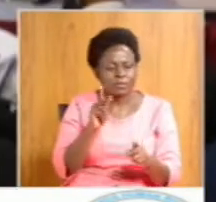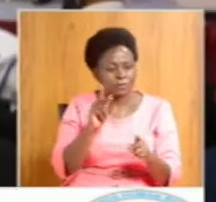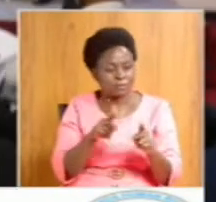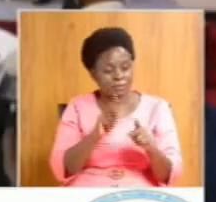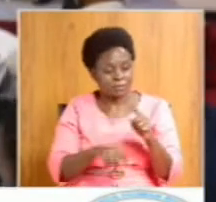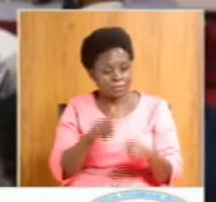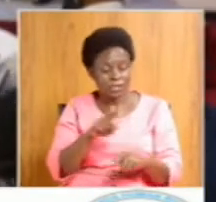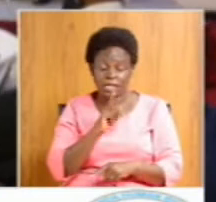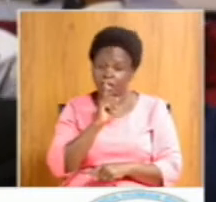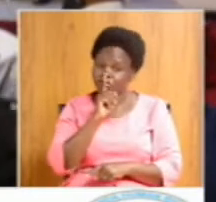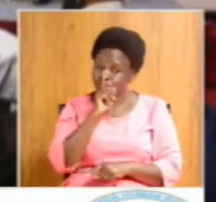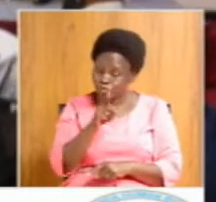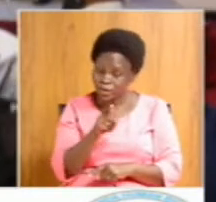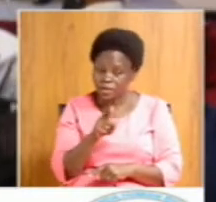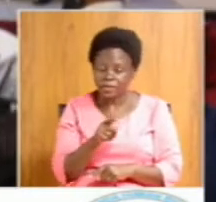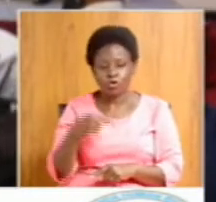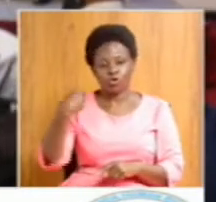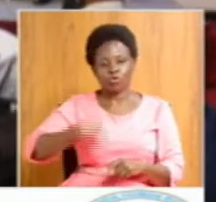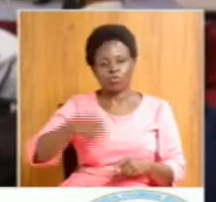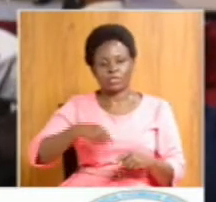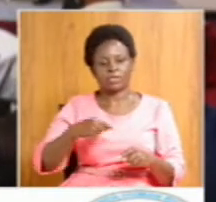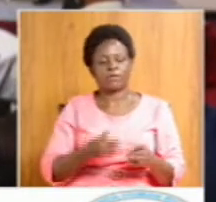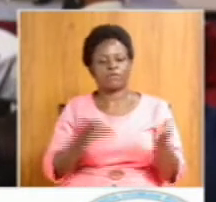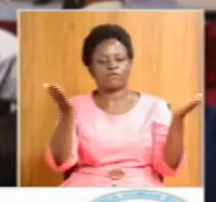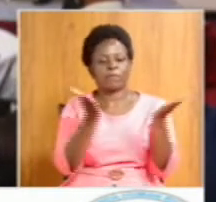in ensuring quality of public services?